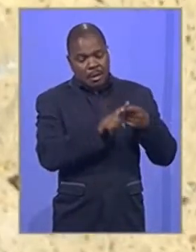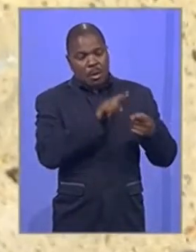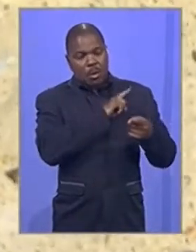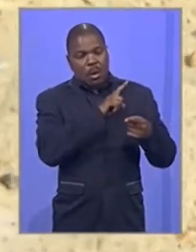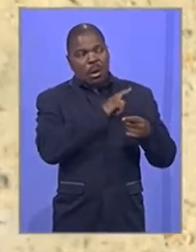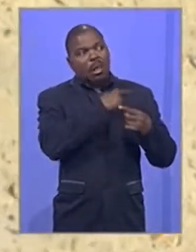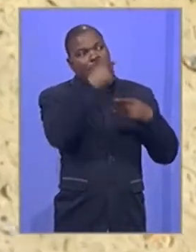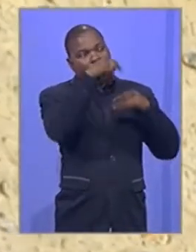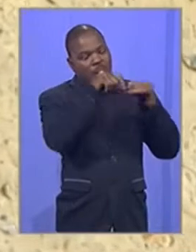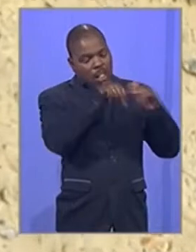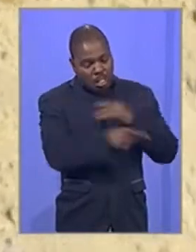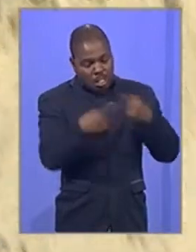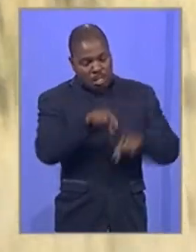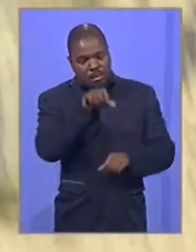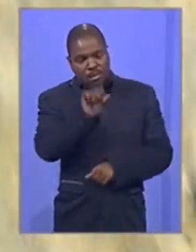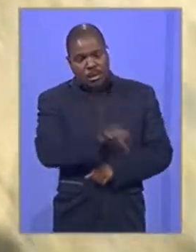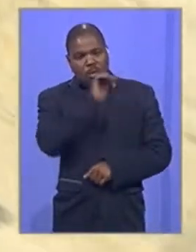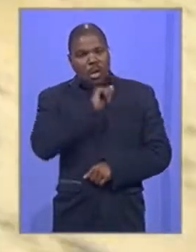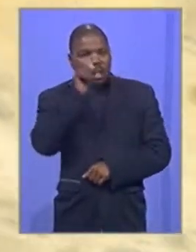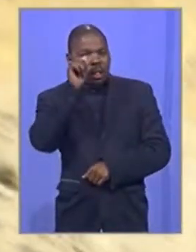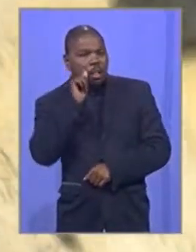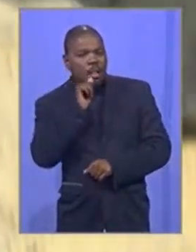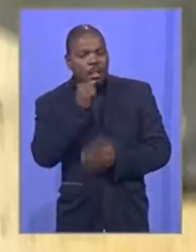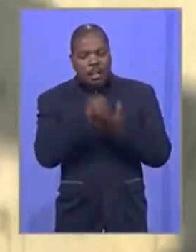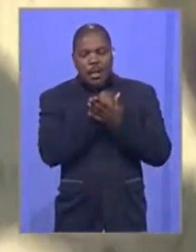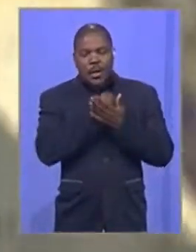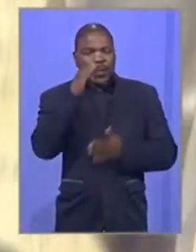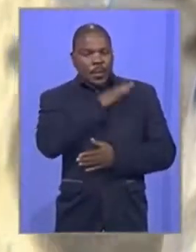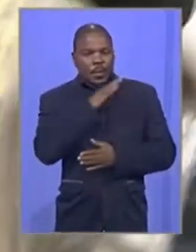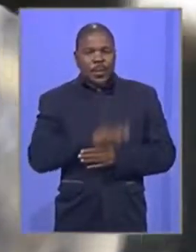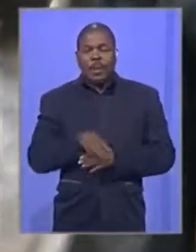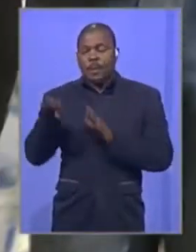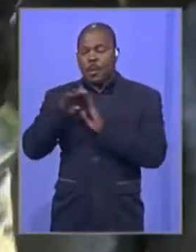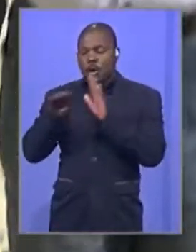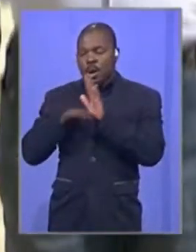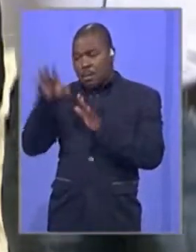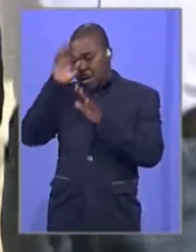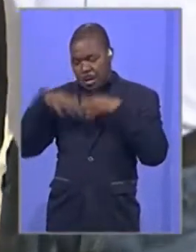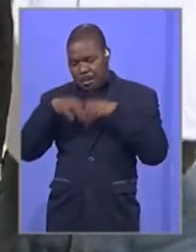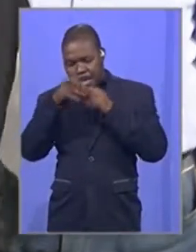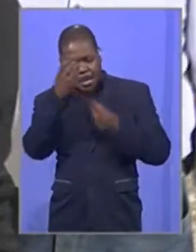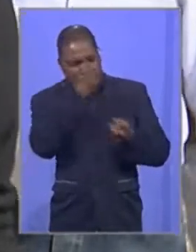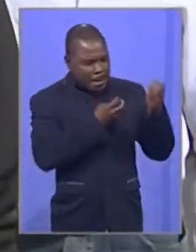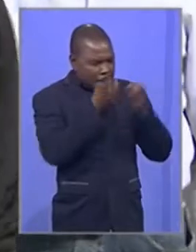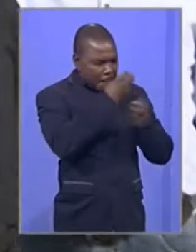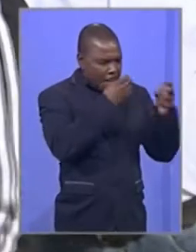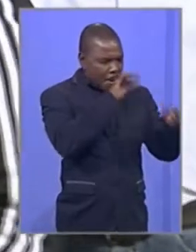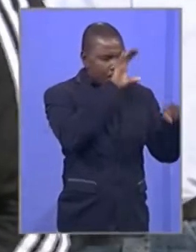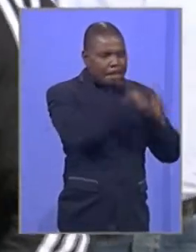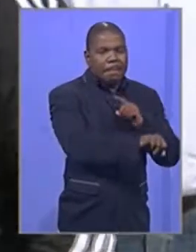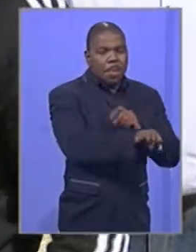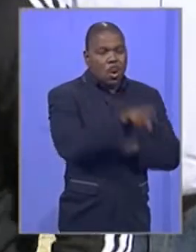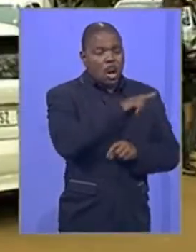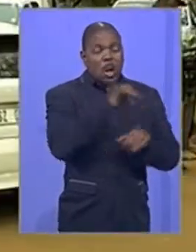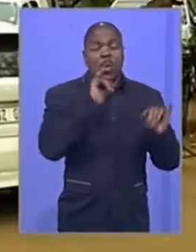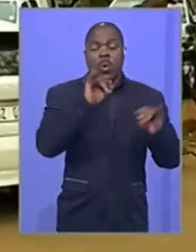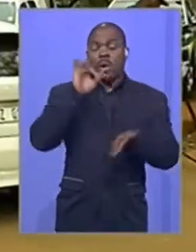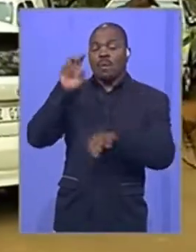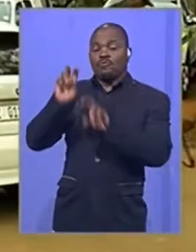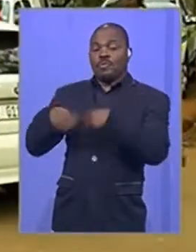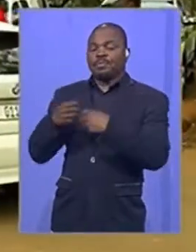wa bofaladi bona ba golegile nakong ya lesolo go parara leo le boloditšwego ke Mphodisa morago ga tiragalo yeo ya go garola matswalo.